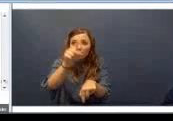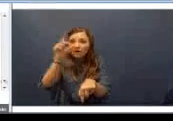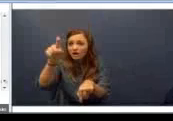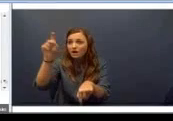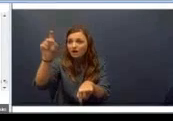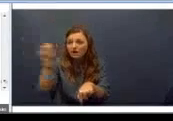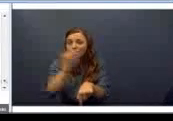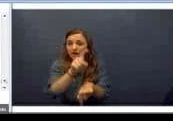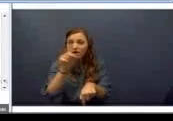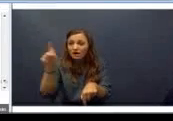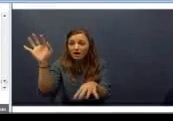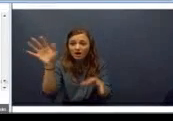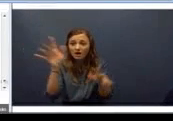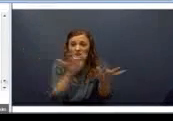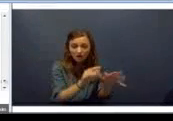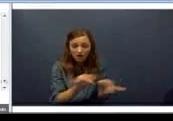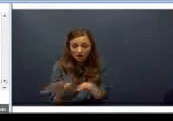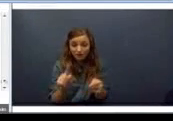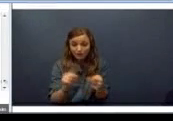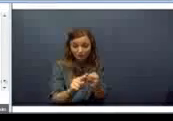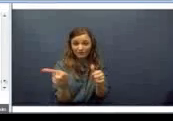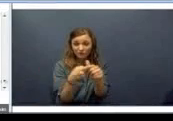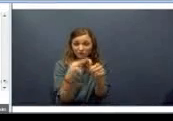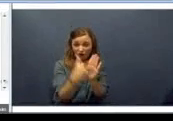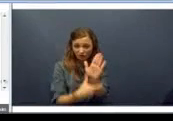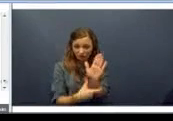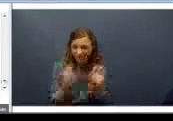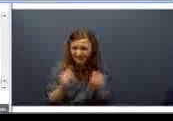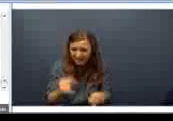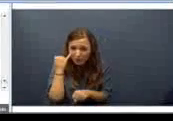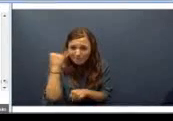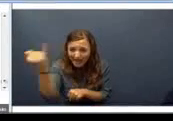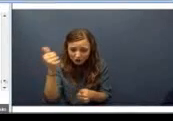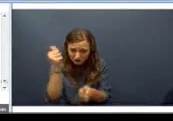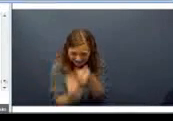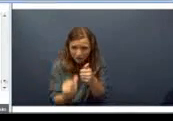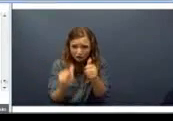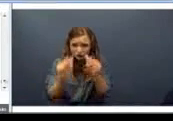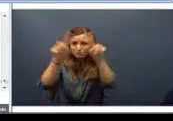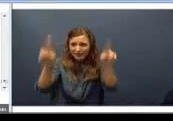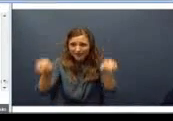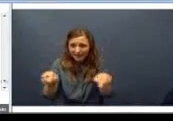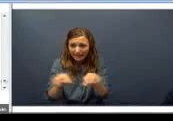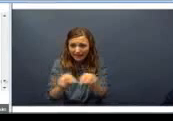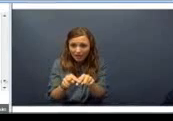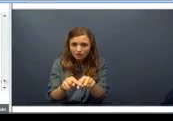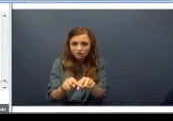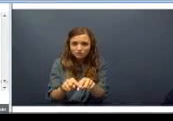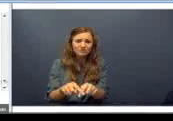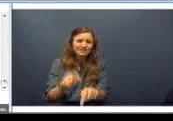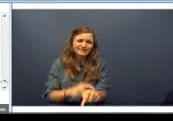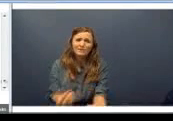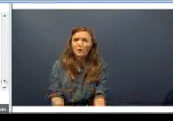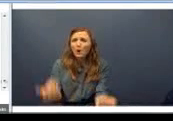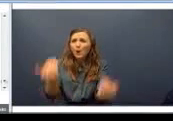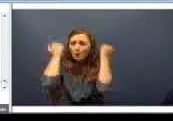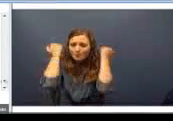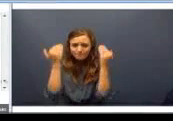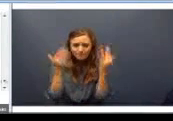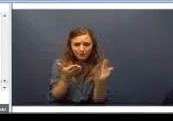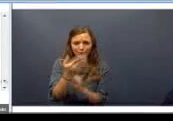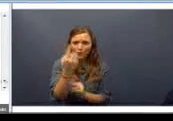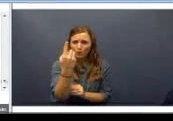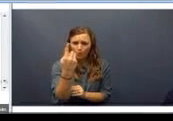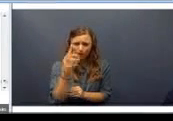clicks just to get to the first link on the page. And you can imagine if you're doing that on every page that you view, the time it